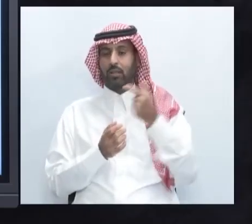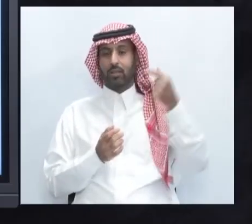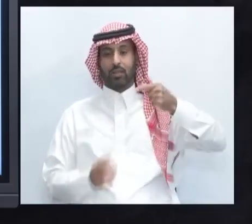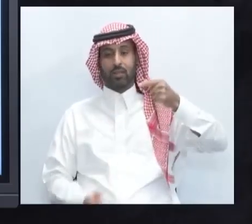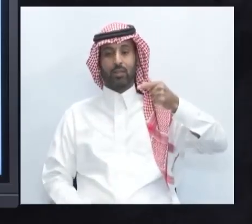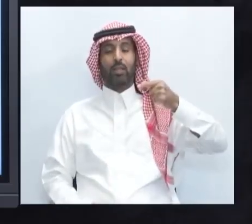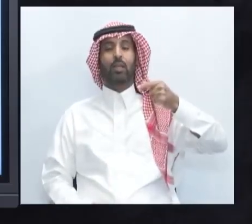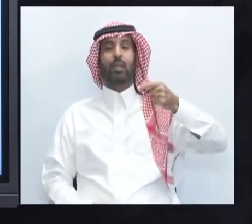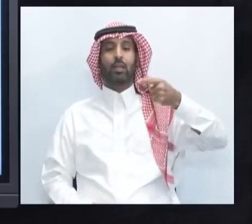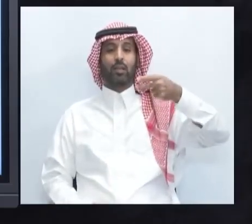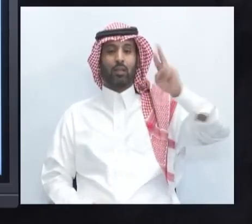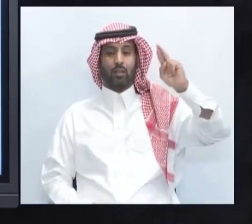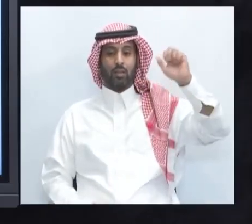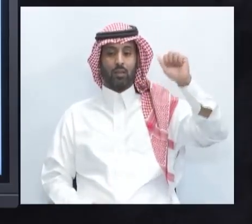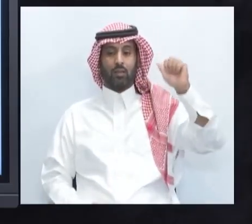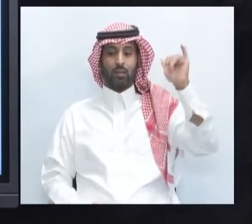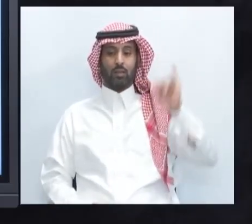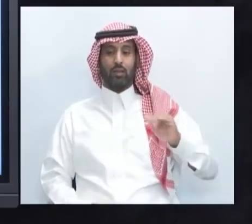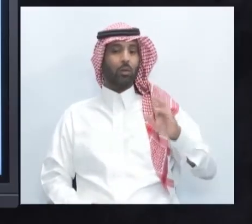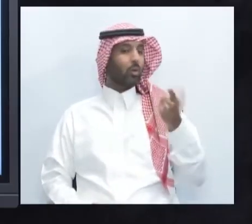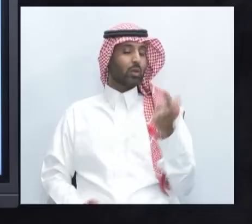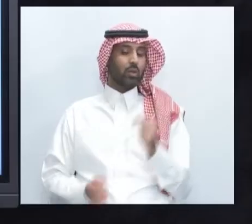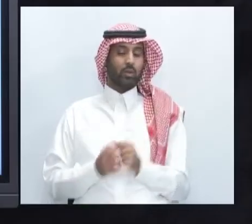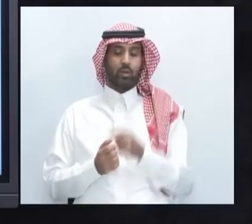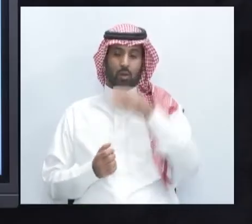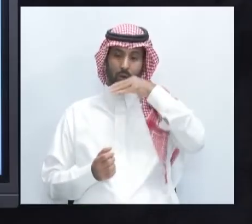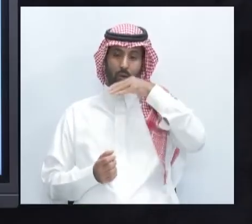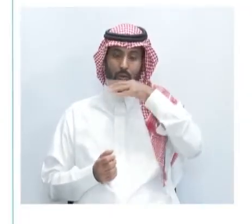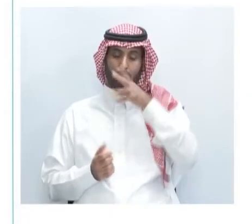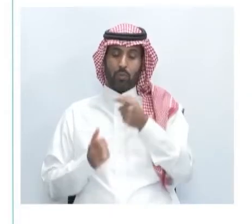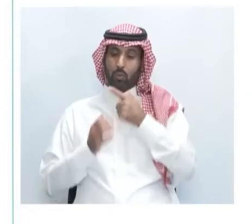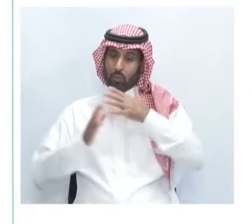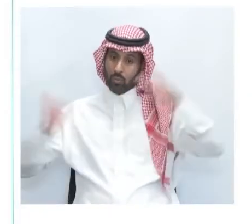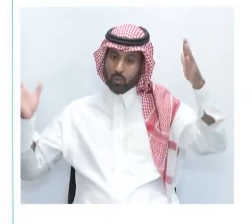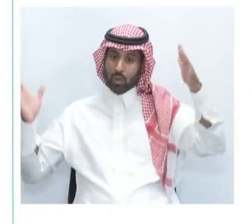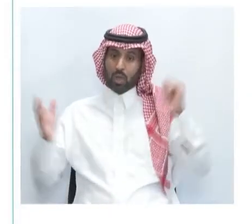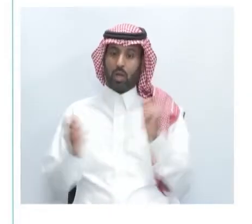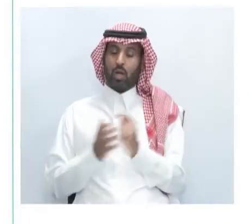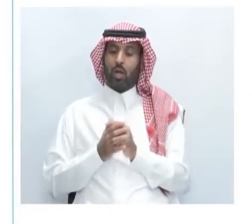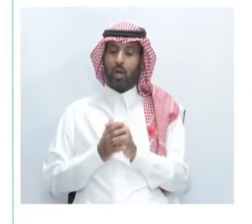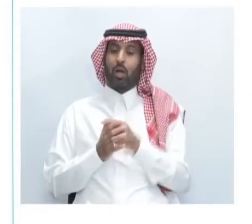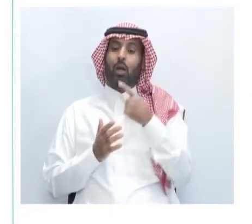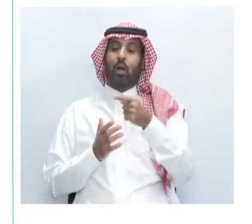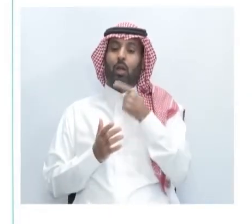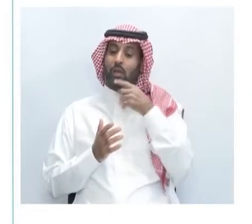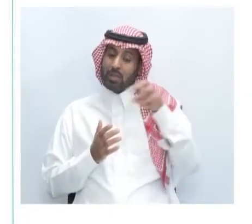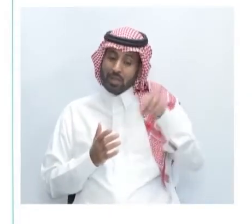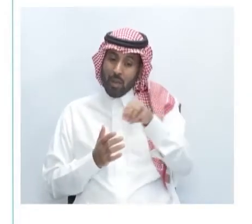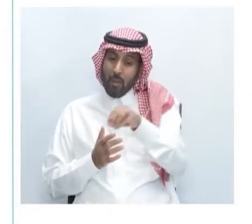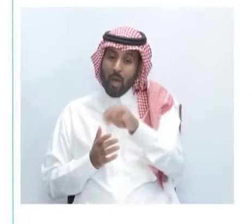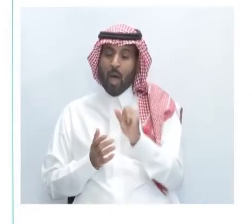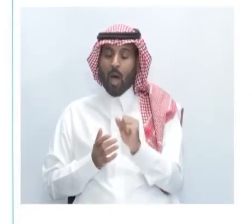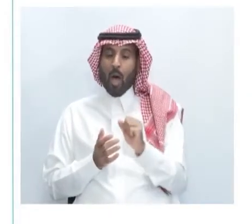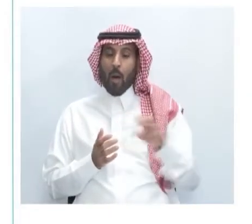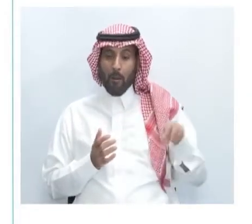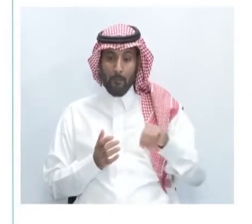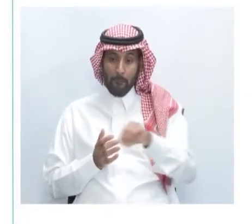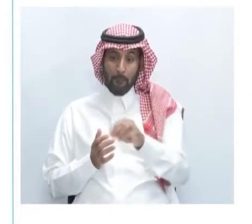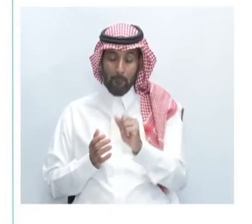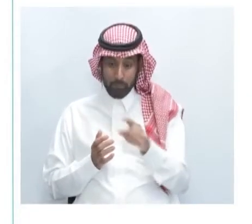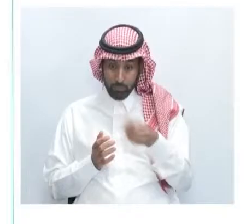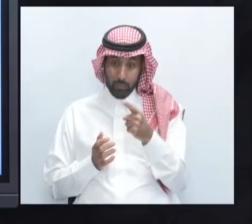Okay. So it's big and gray. So one of the students says what? It's a mouse. What do you think? Is it